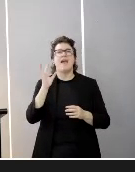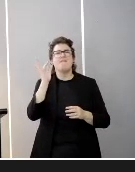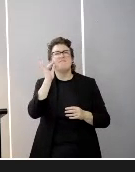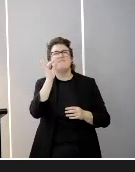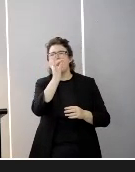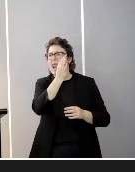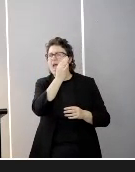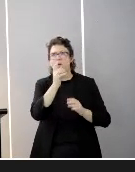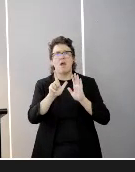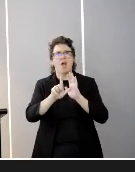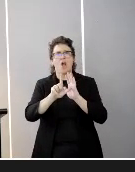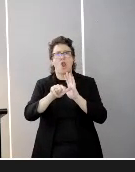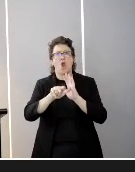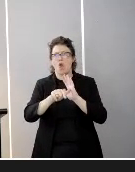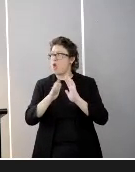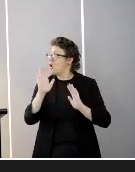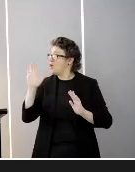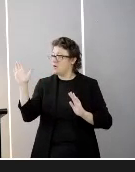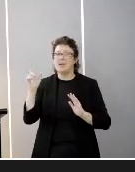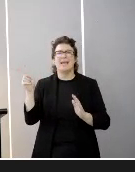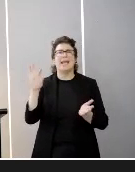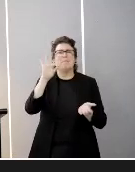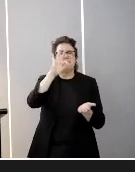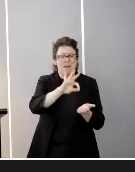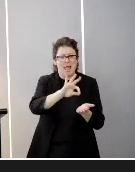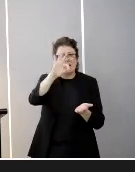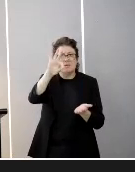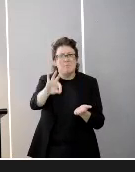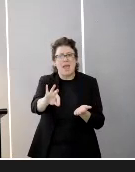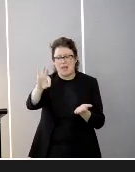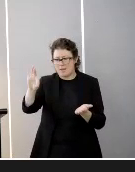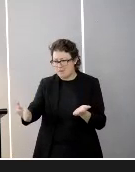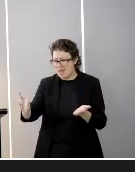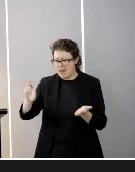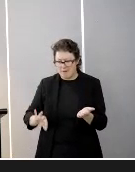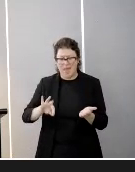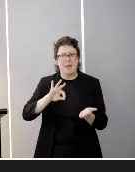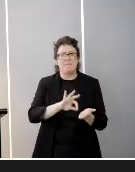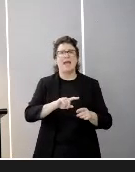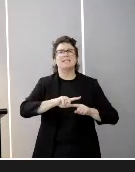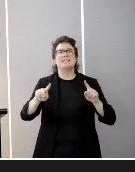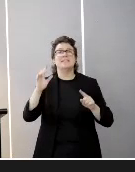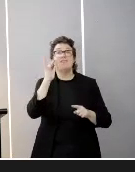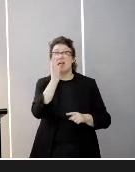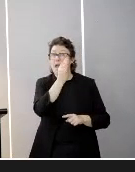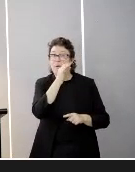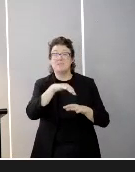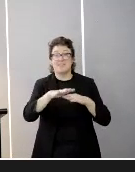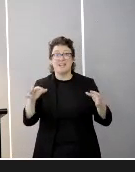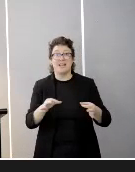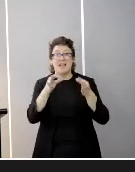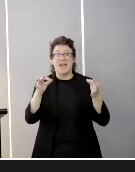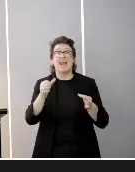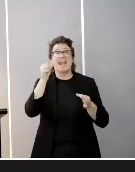clock. So he apparently planted different flowers in a garden, and he knew that